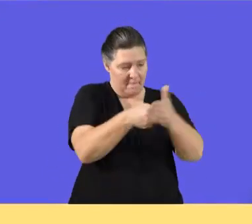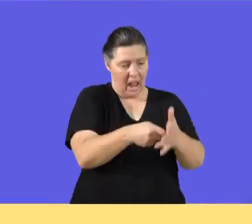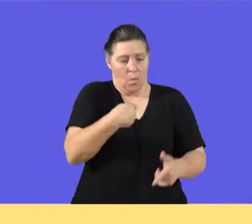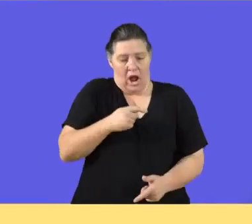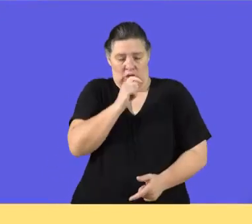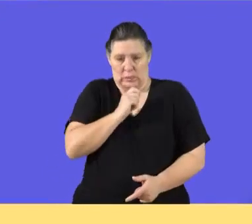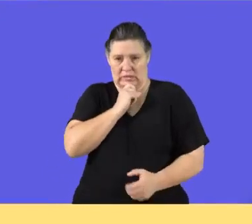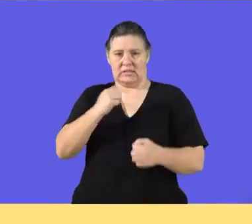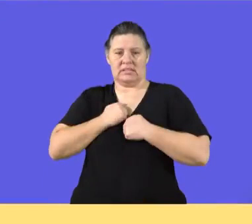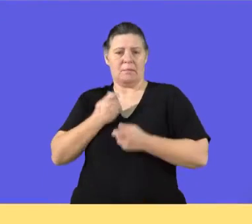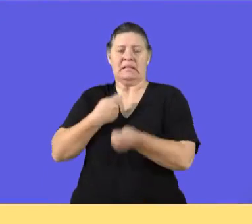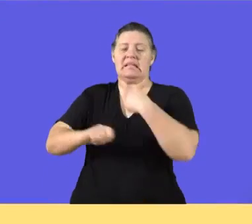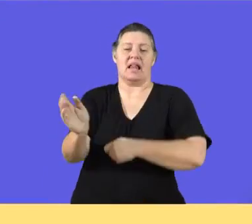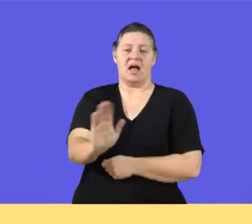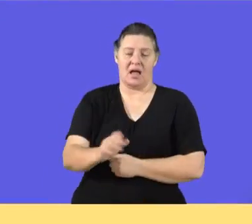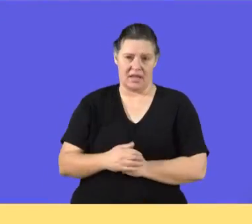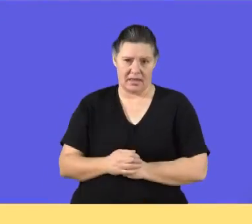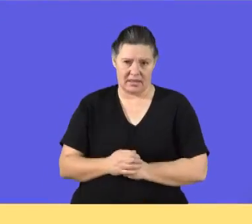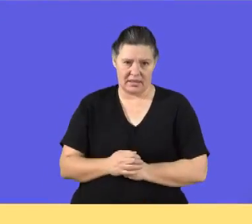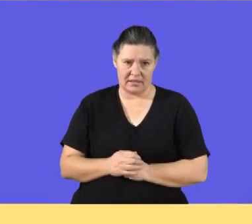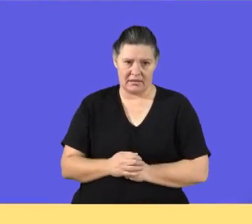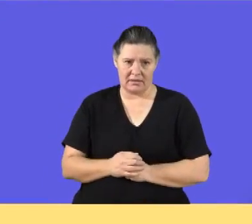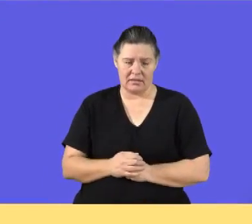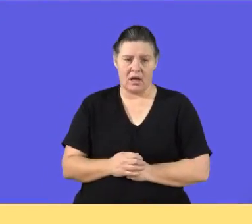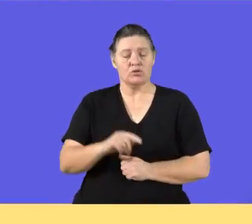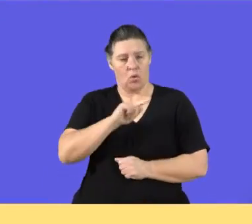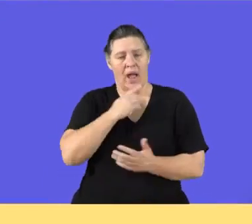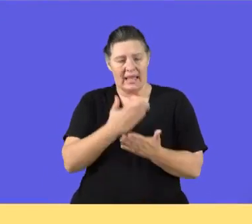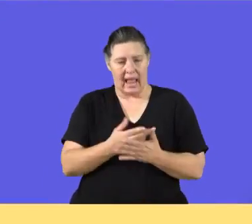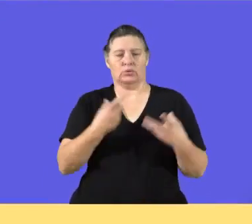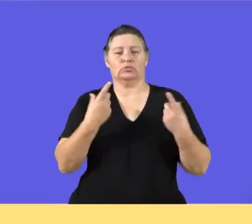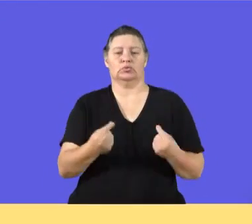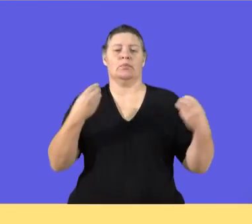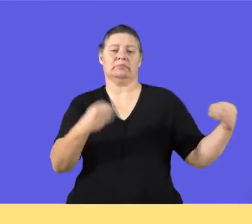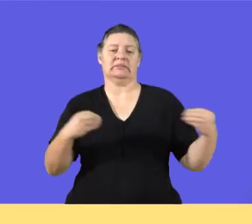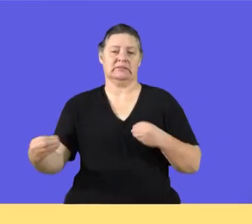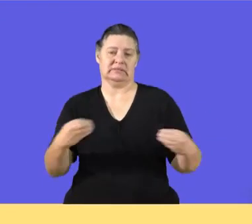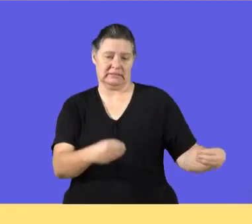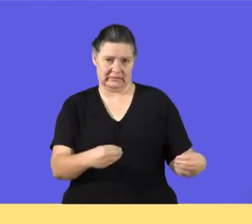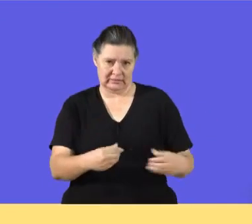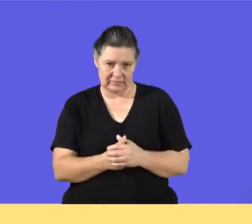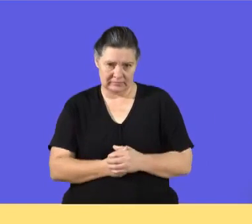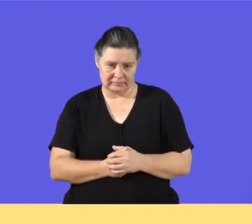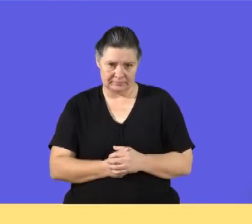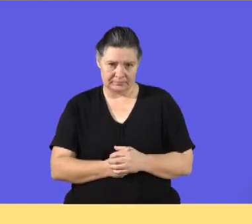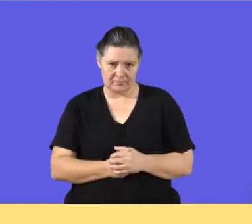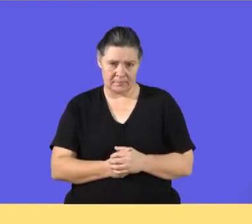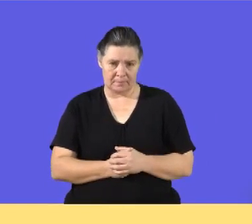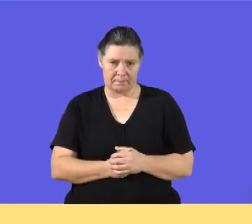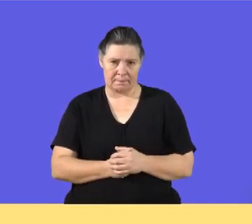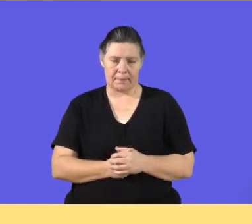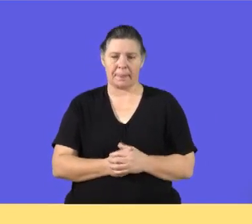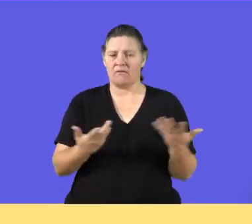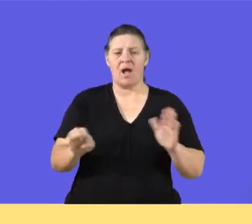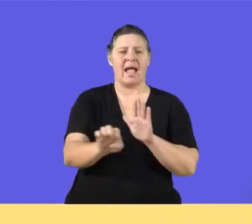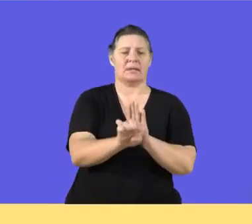resale. That is, we don't buy them so then we can sell them. But we buy them so then we can use them